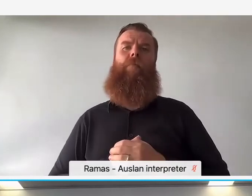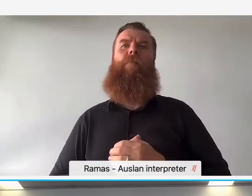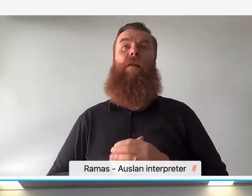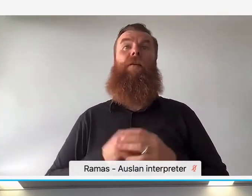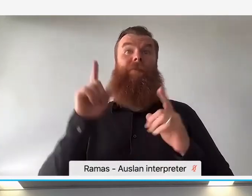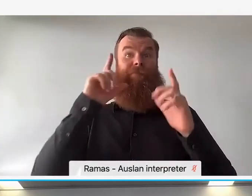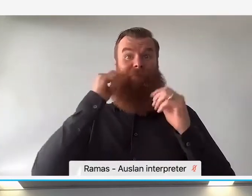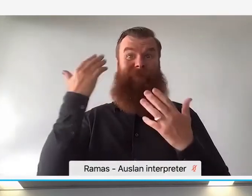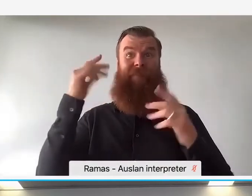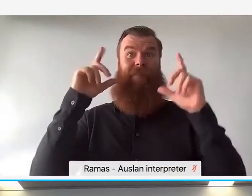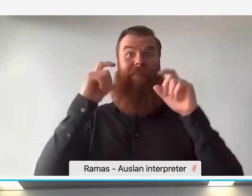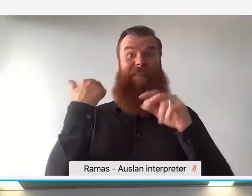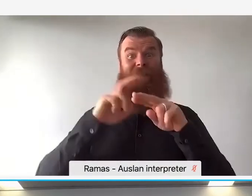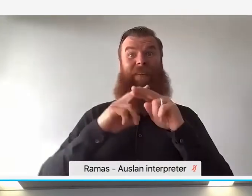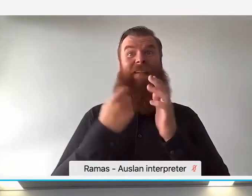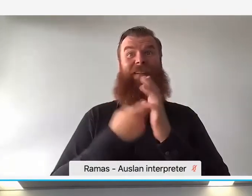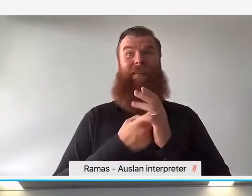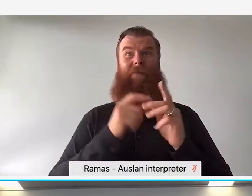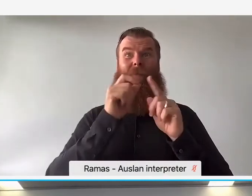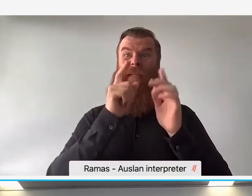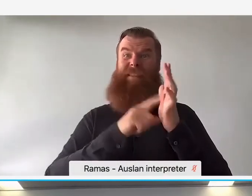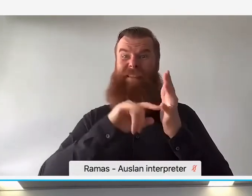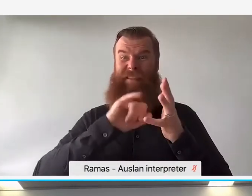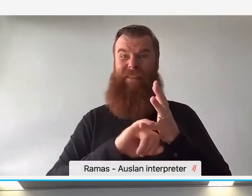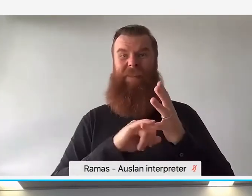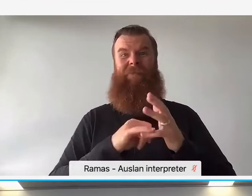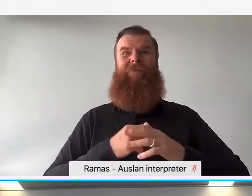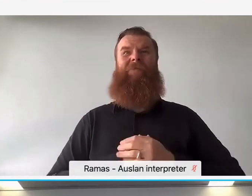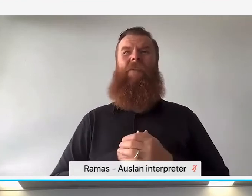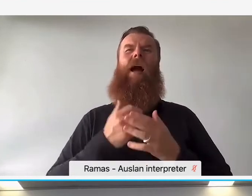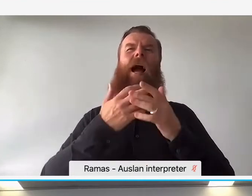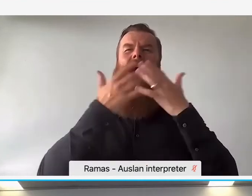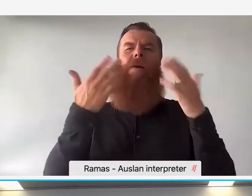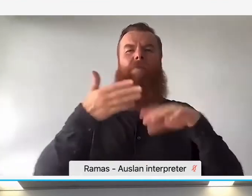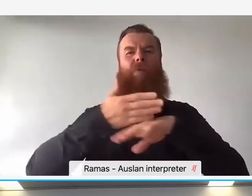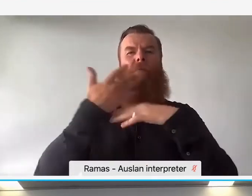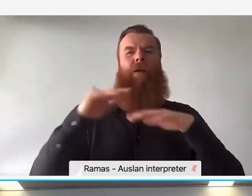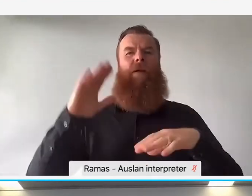Friday for the PLS. The total number of workers currently in the country is